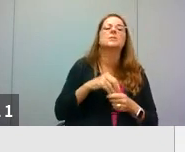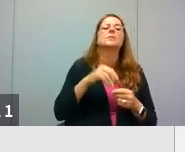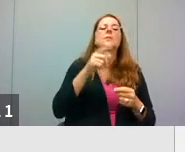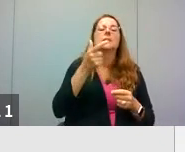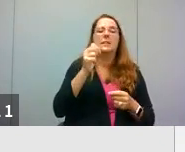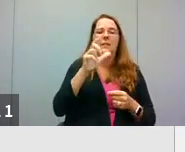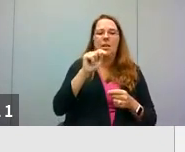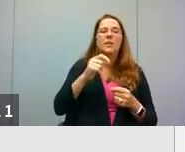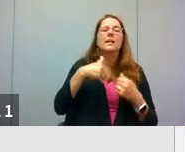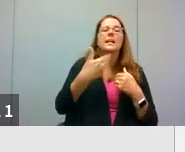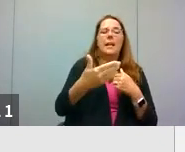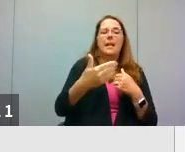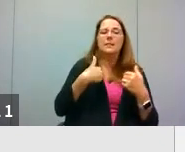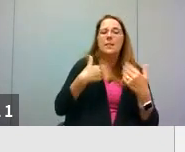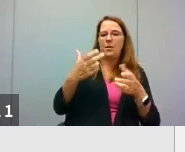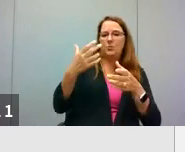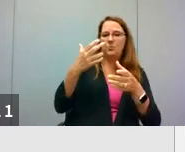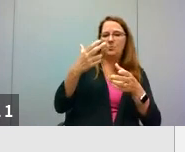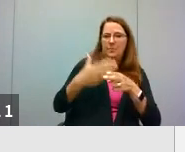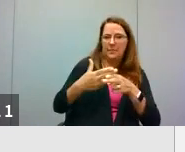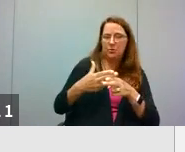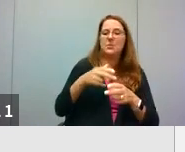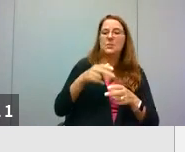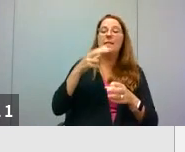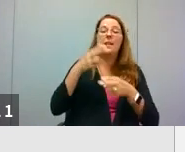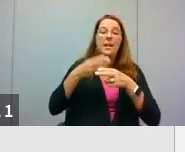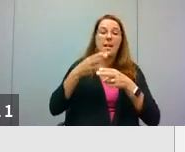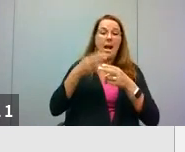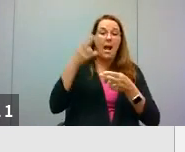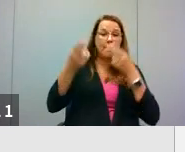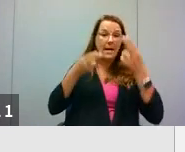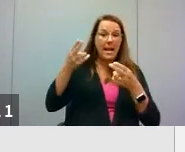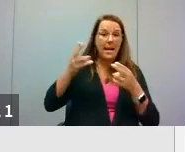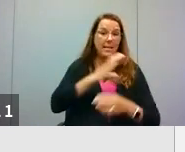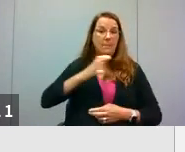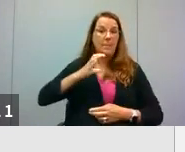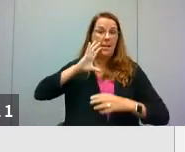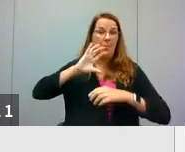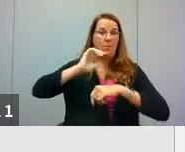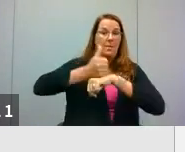a nominating committee will be formed to